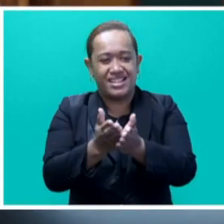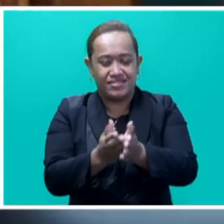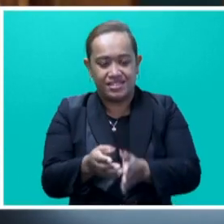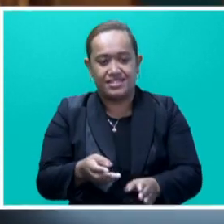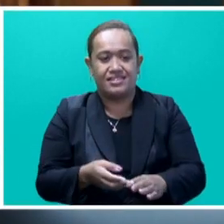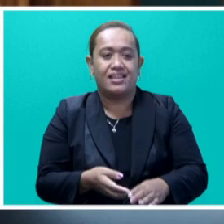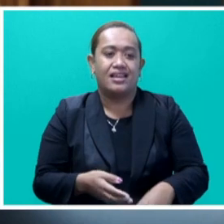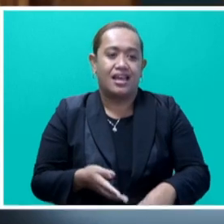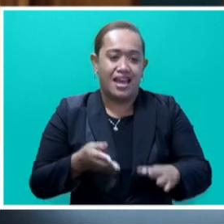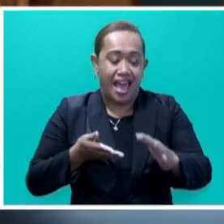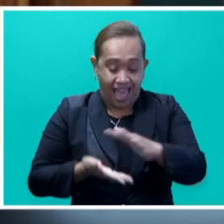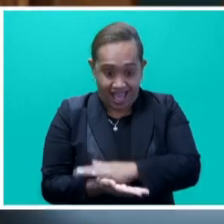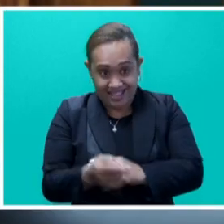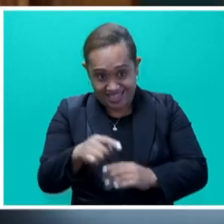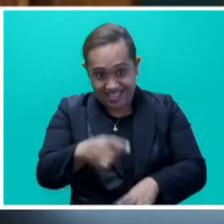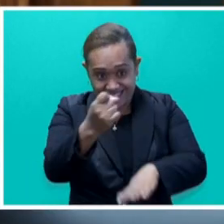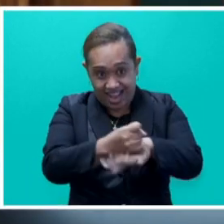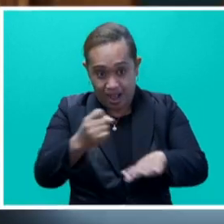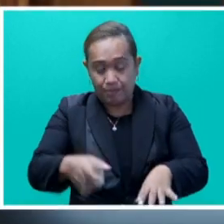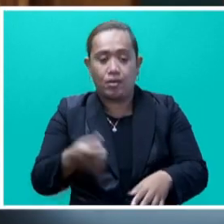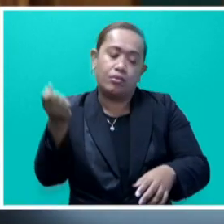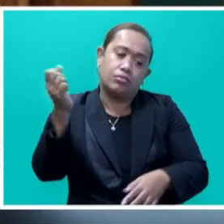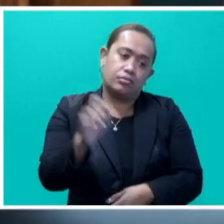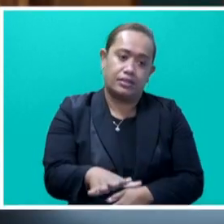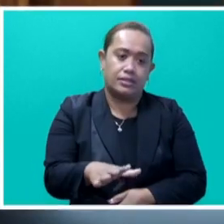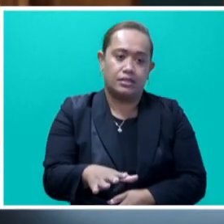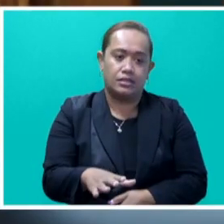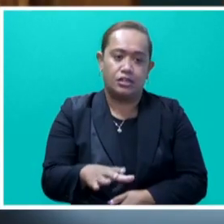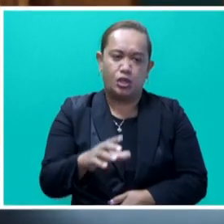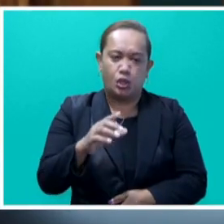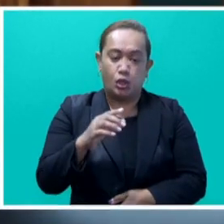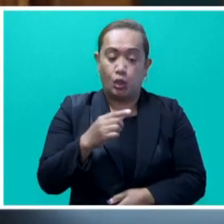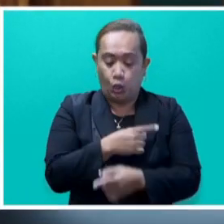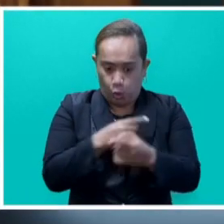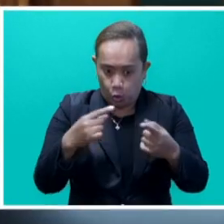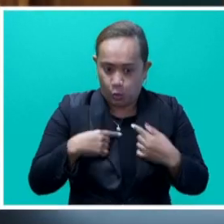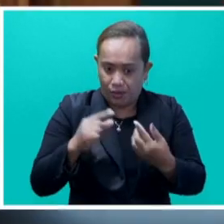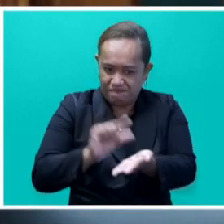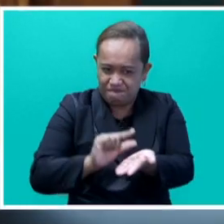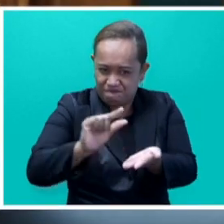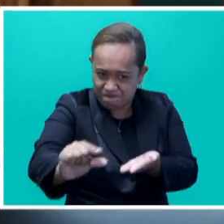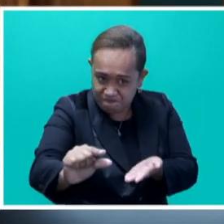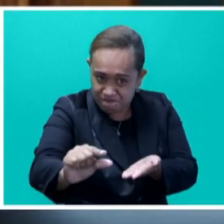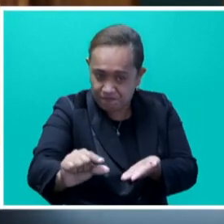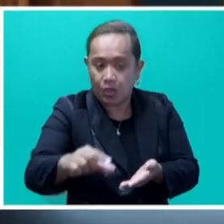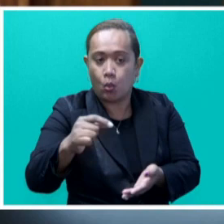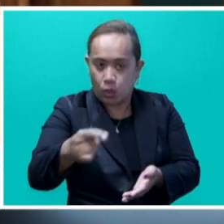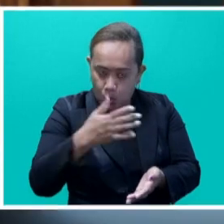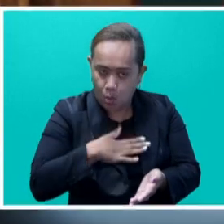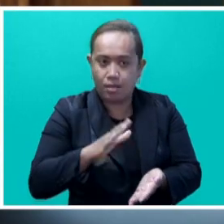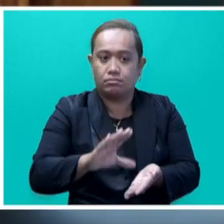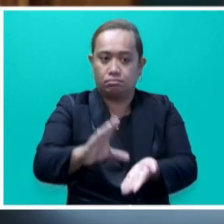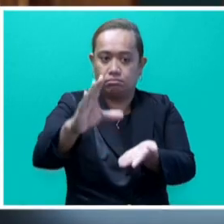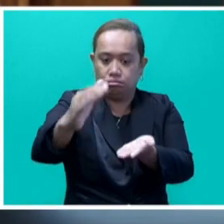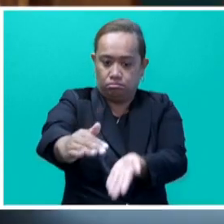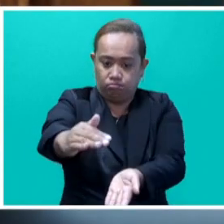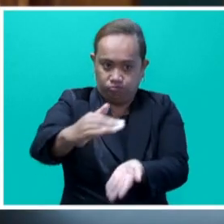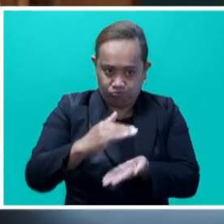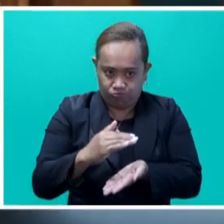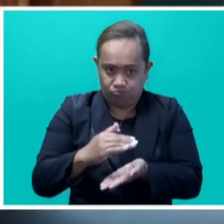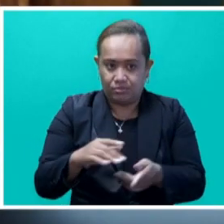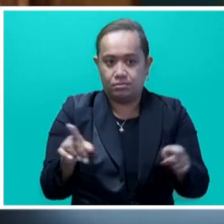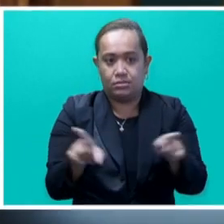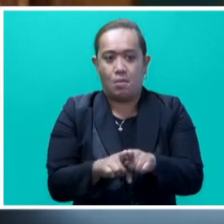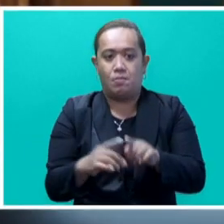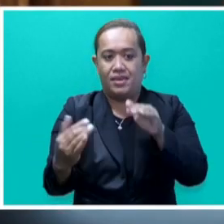psyche. If we invest 100%, we try to get reasonable returns. The nature of trees